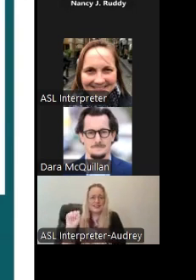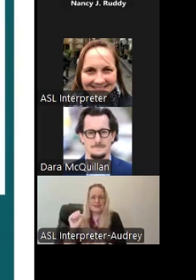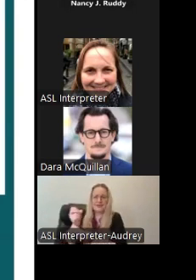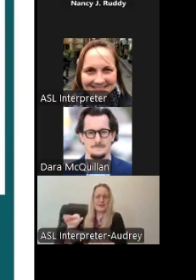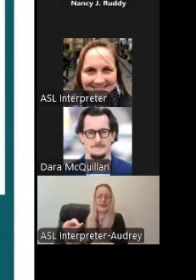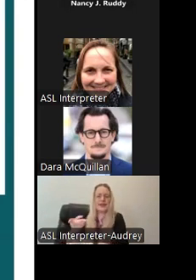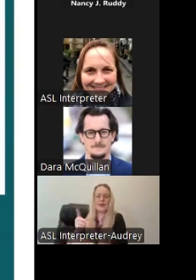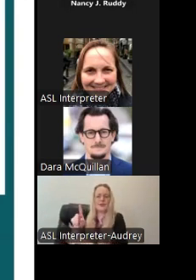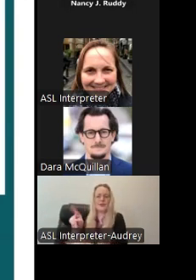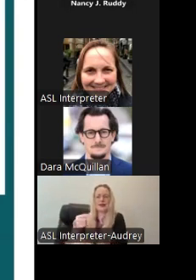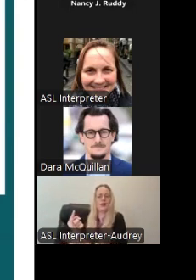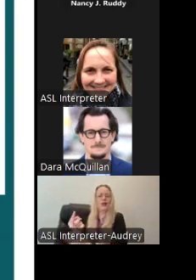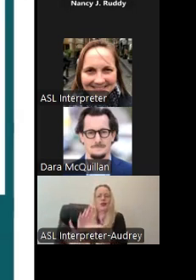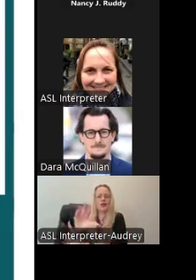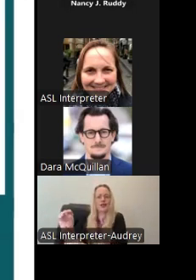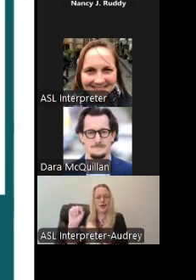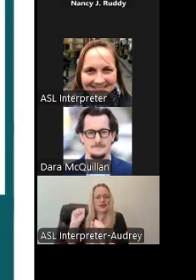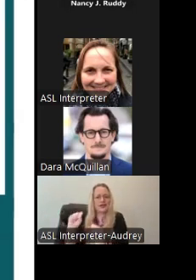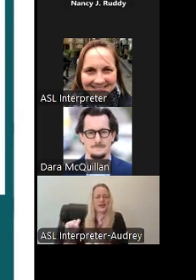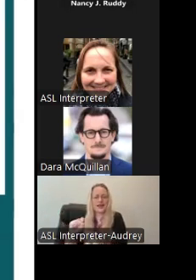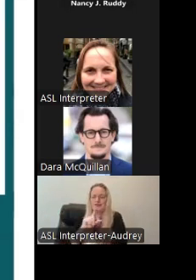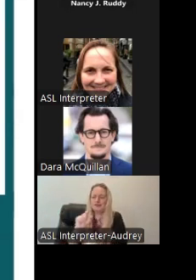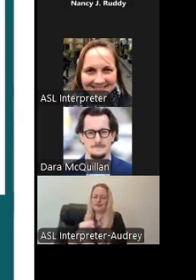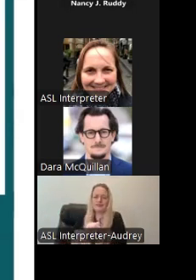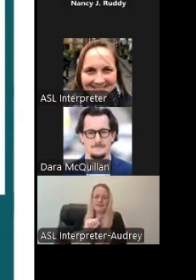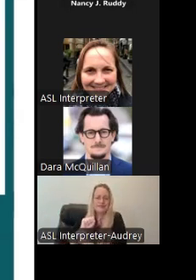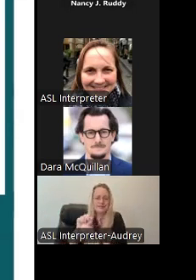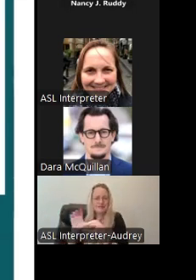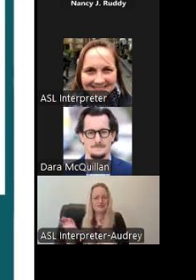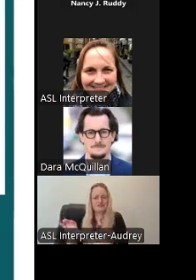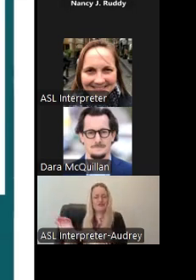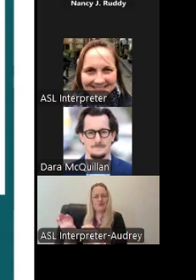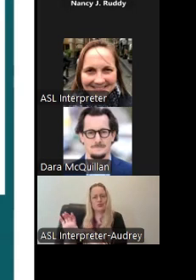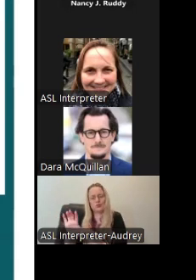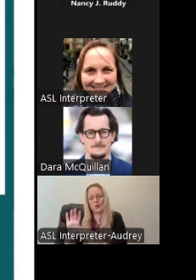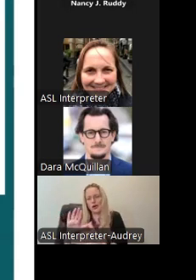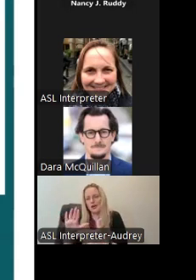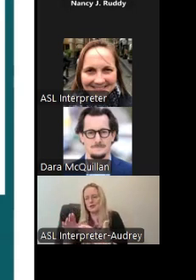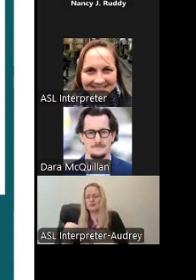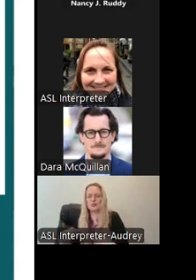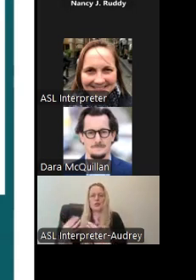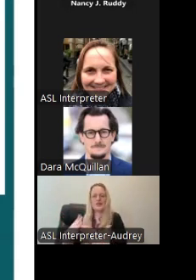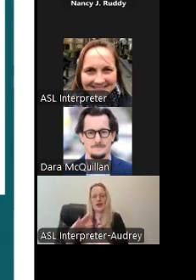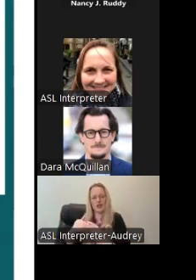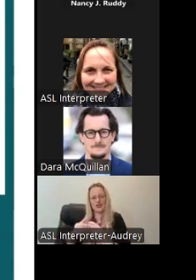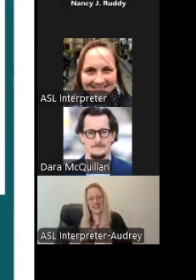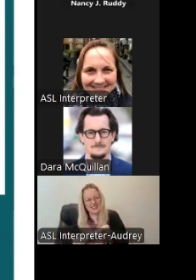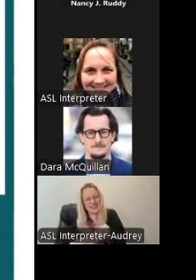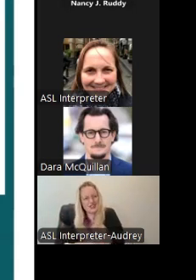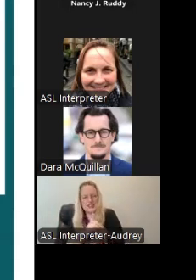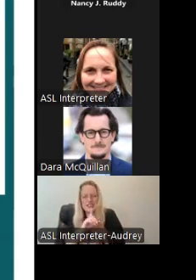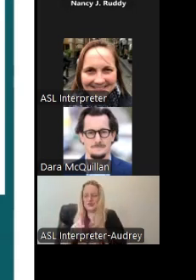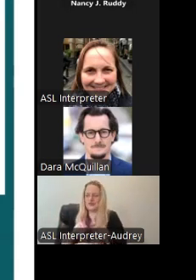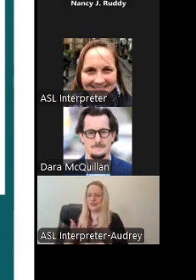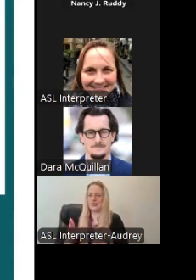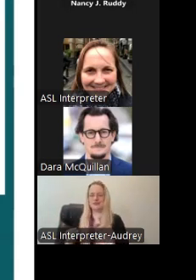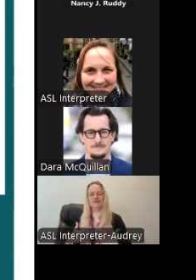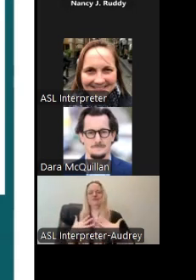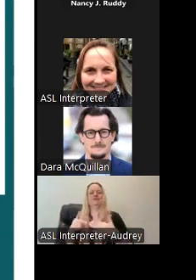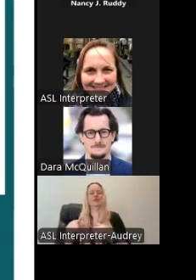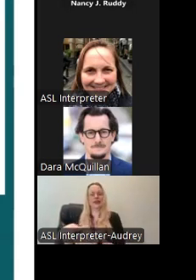having their hands on this thing, because they're gonna bring that energy and light that place up with